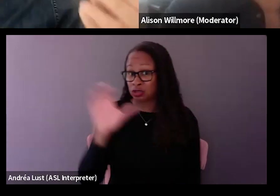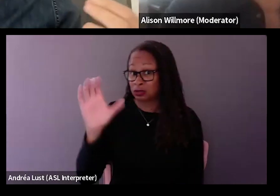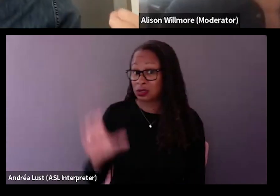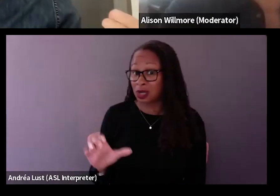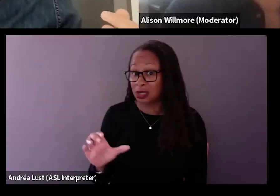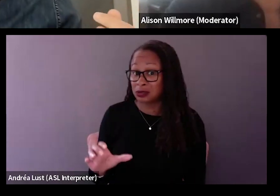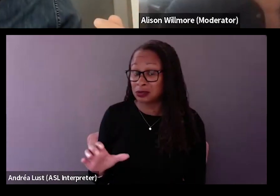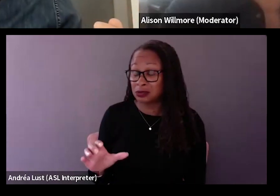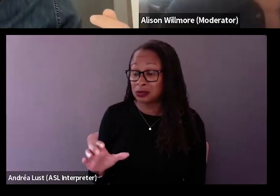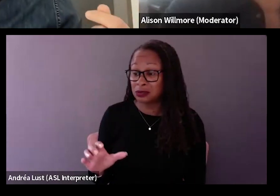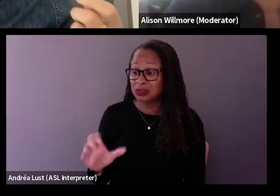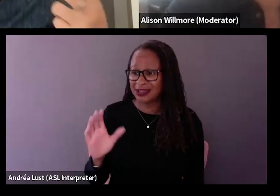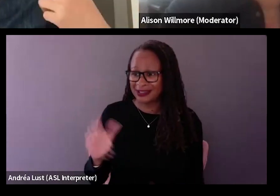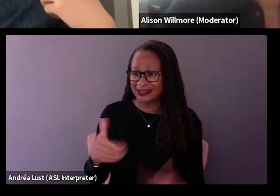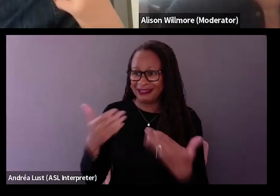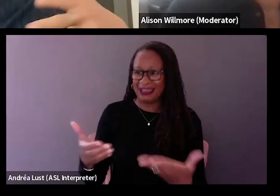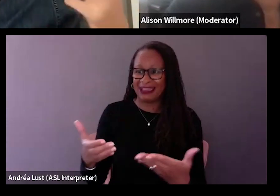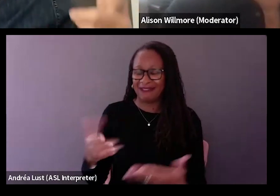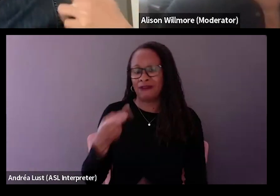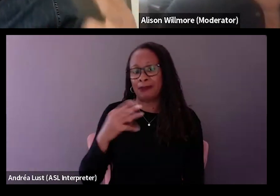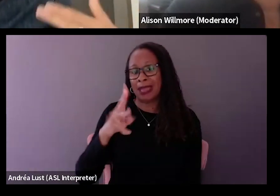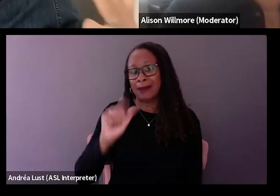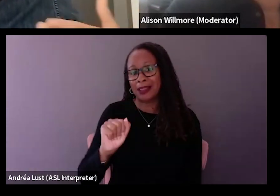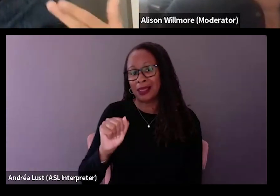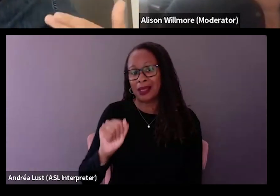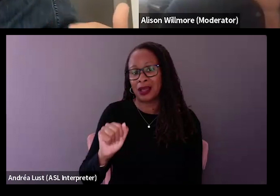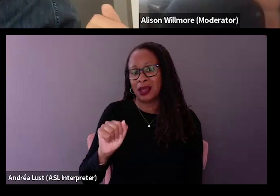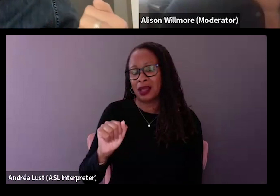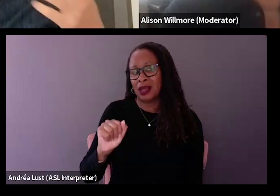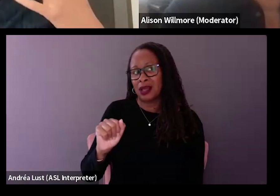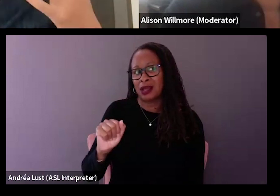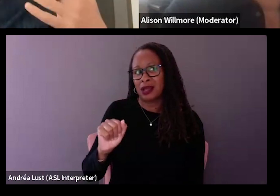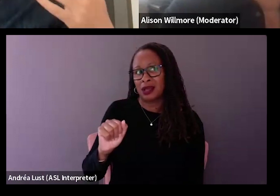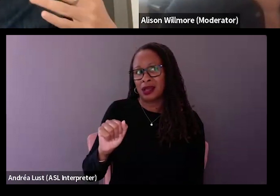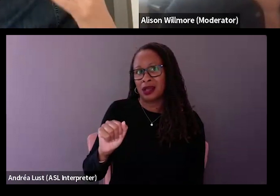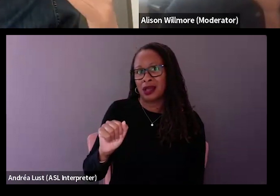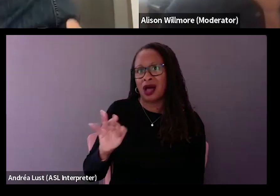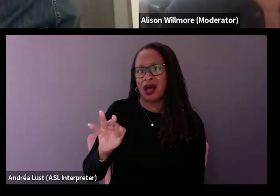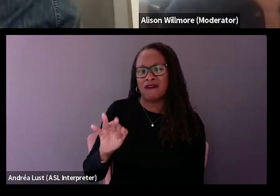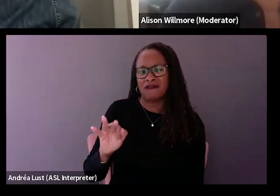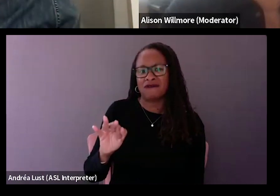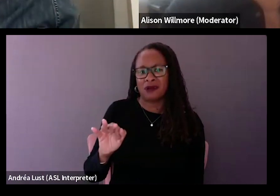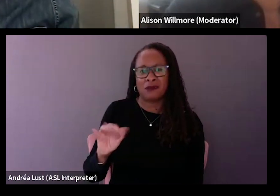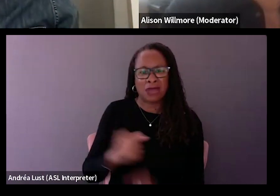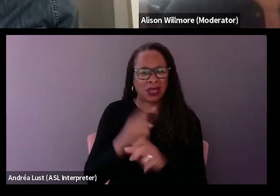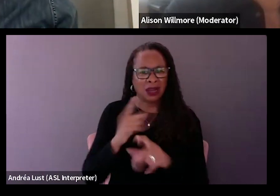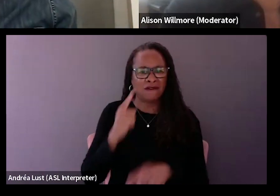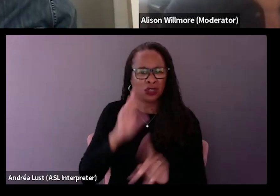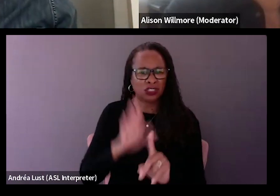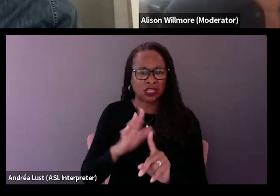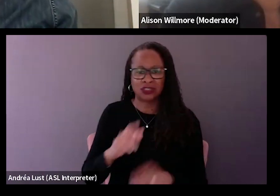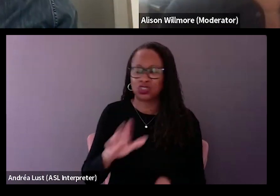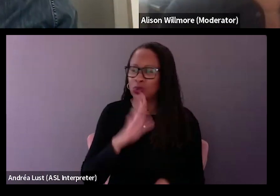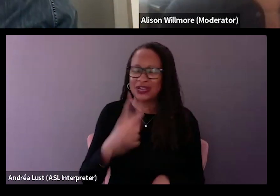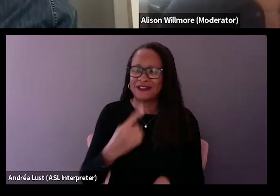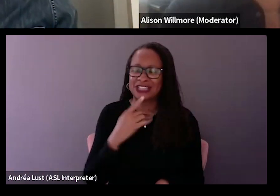gave her the potential of redemption. Like, she would never say that out loud while we were doing it, but it was like, this allows me